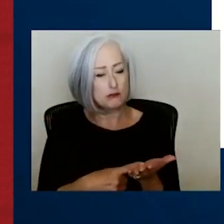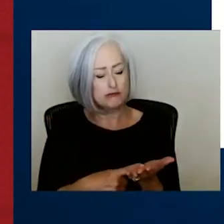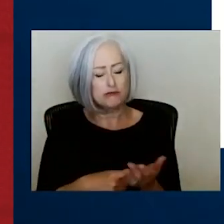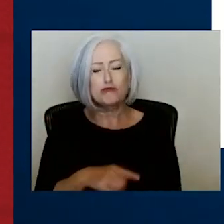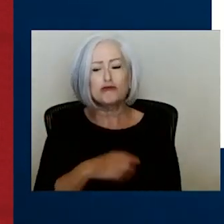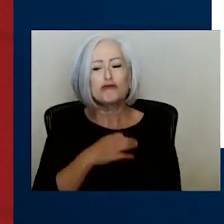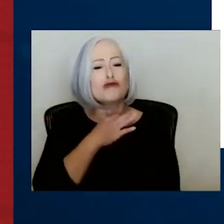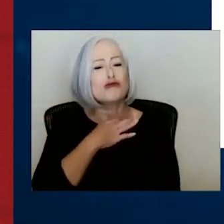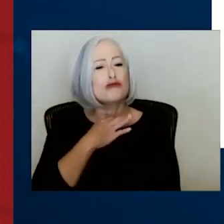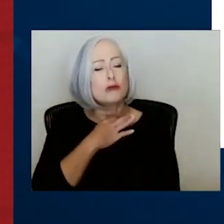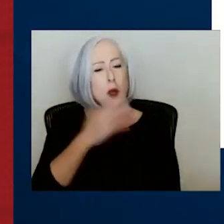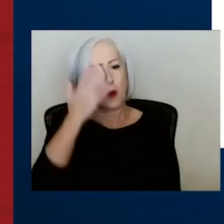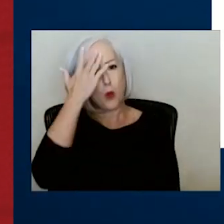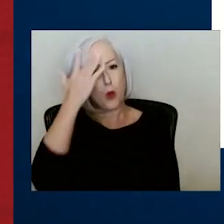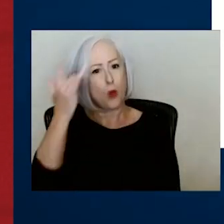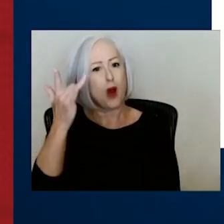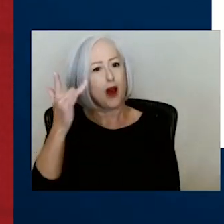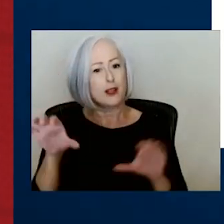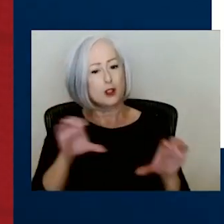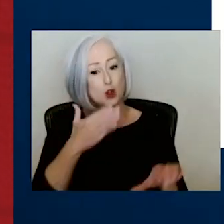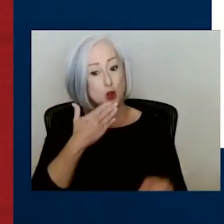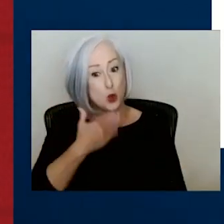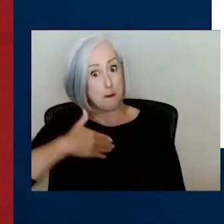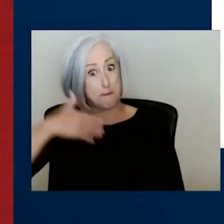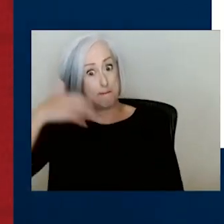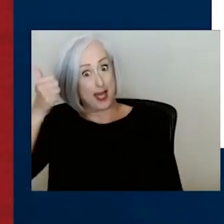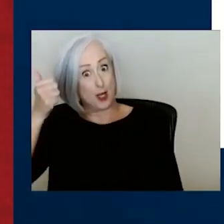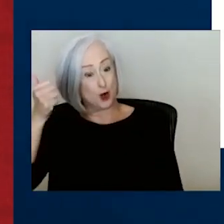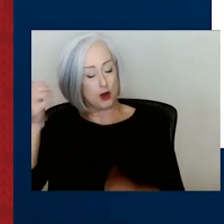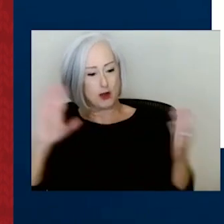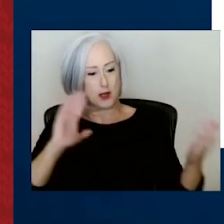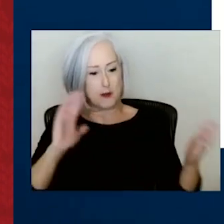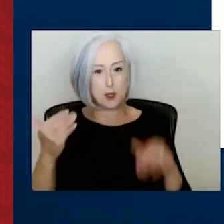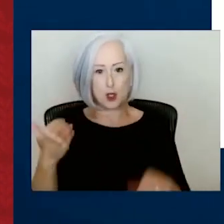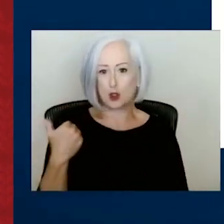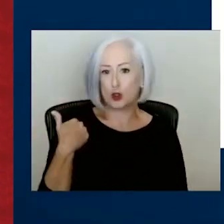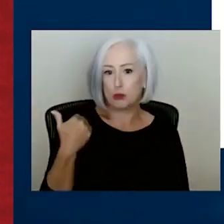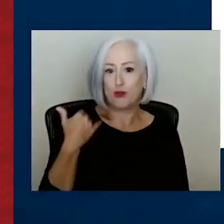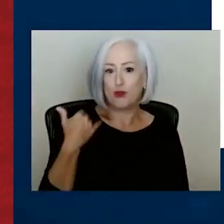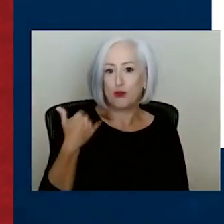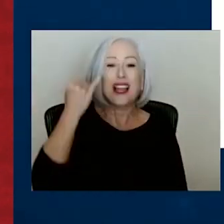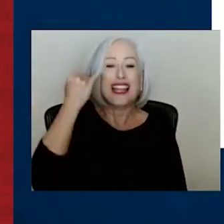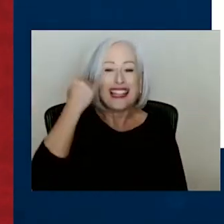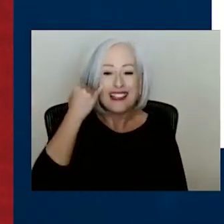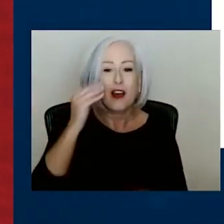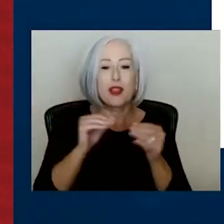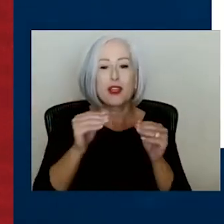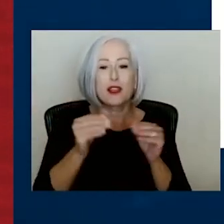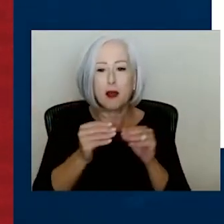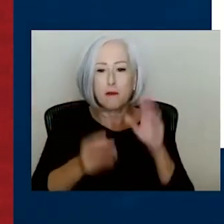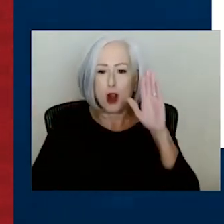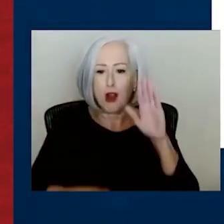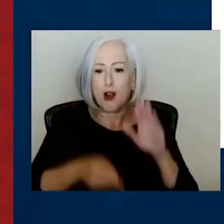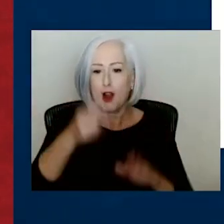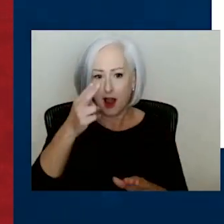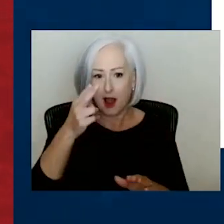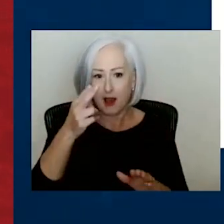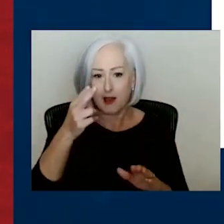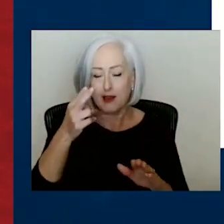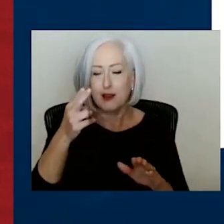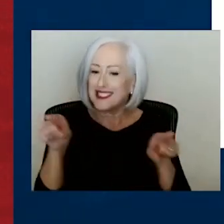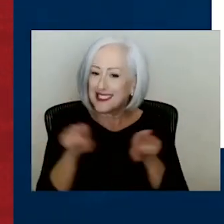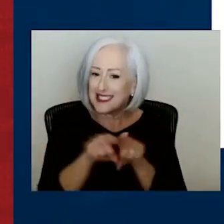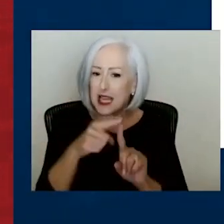it we're doing so much better than we did before if the numbers are as high as they were in January? Even in